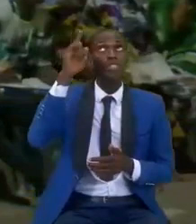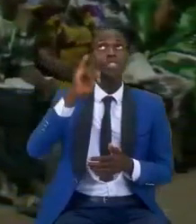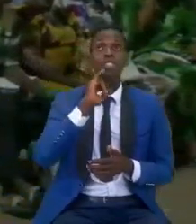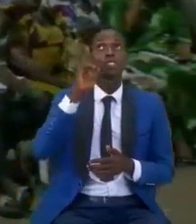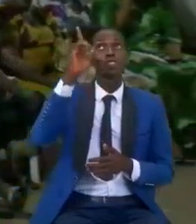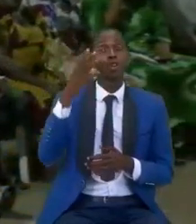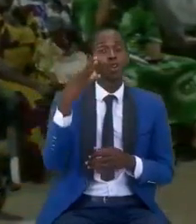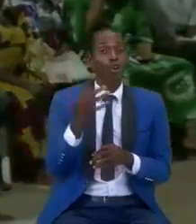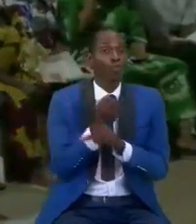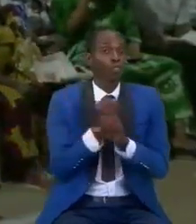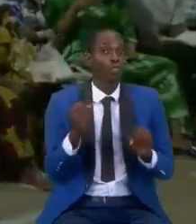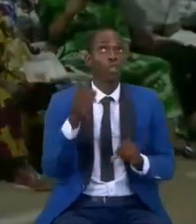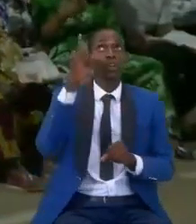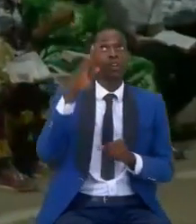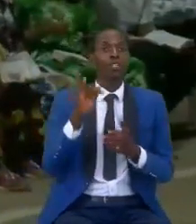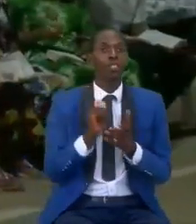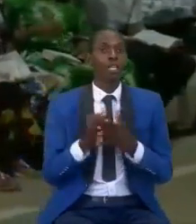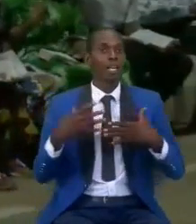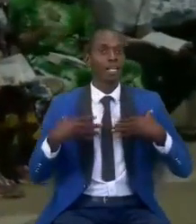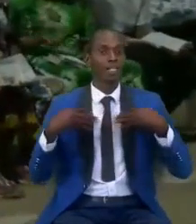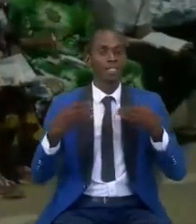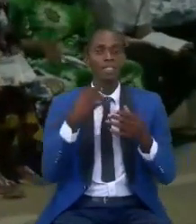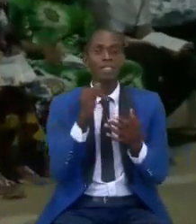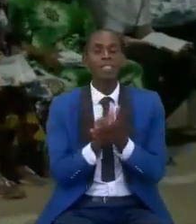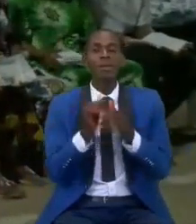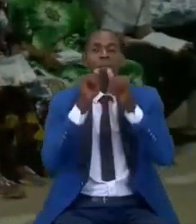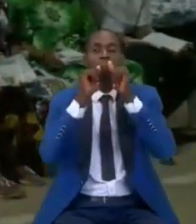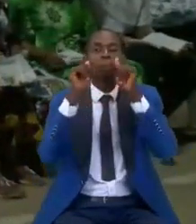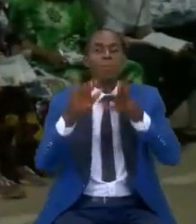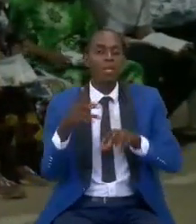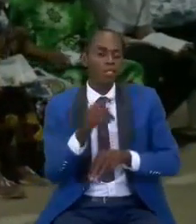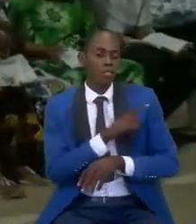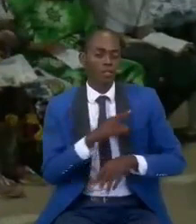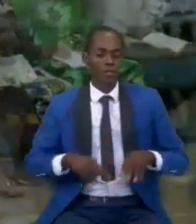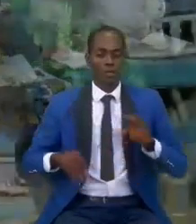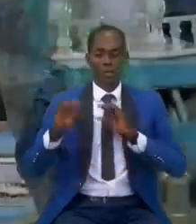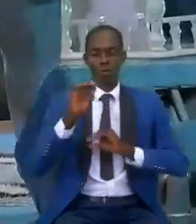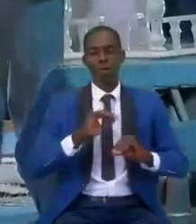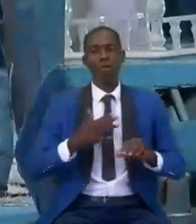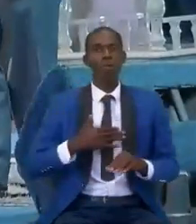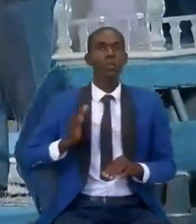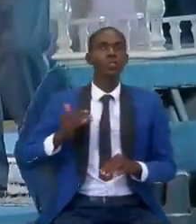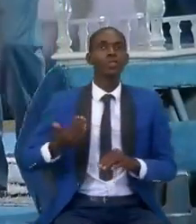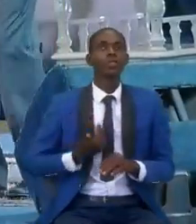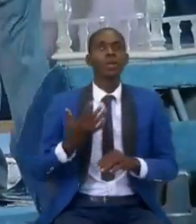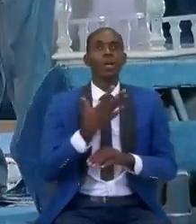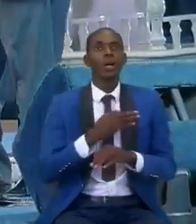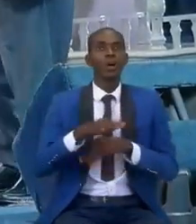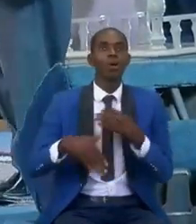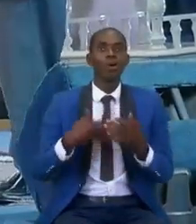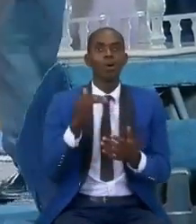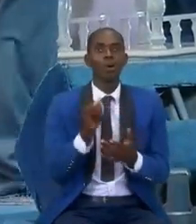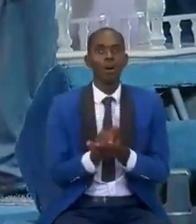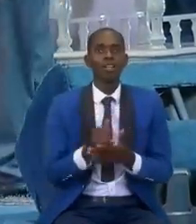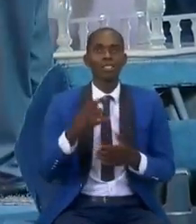soul, and all that is within me, bless his holy name, who forgiveth all thine iniquities, and